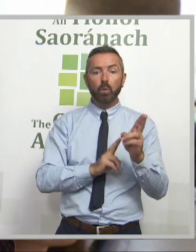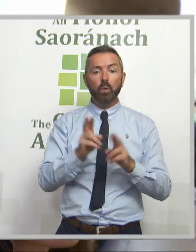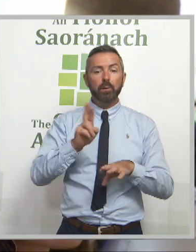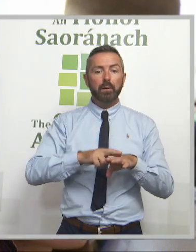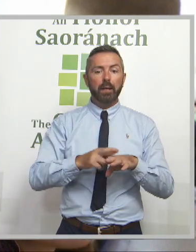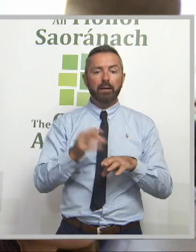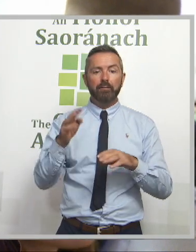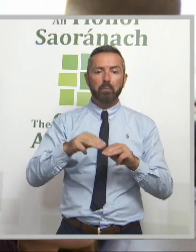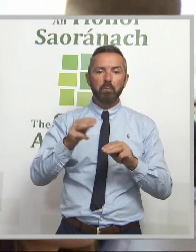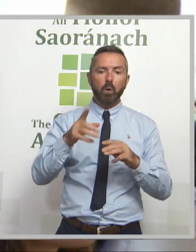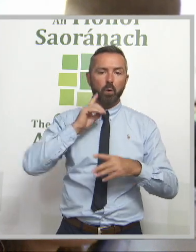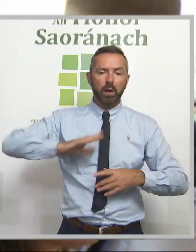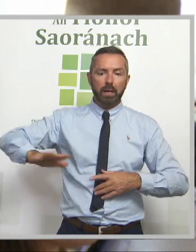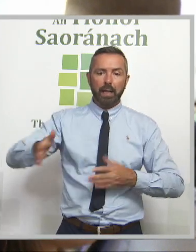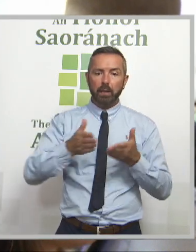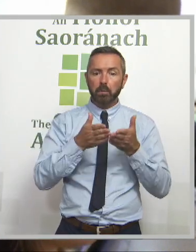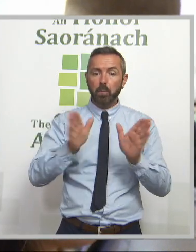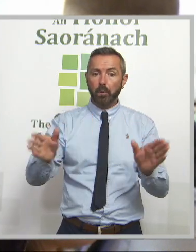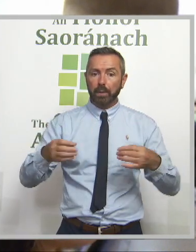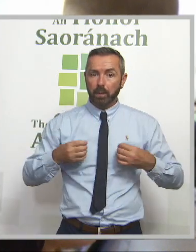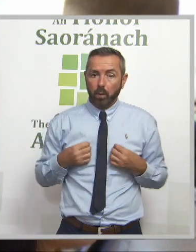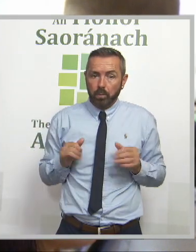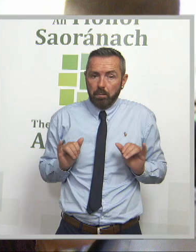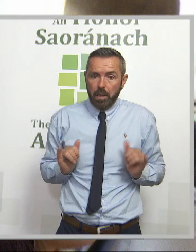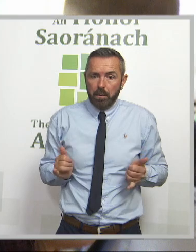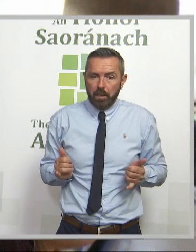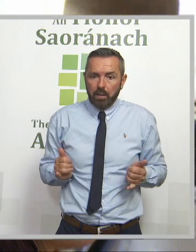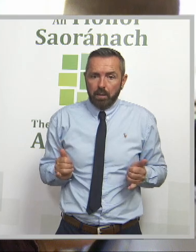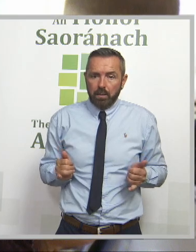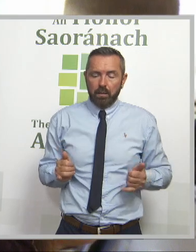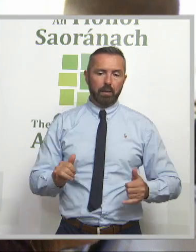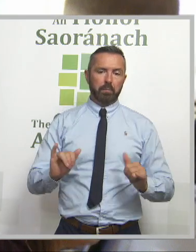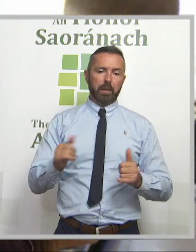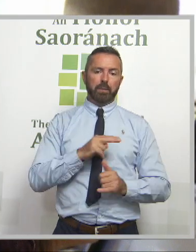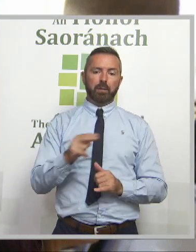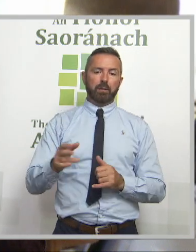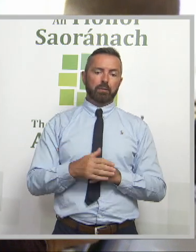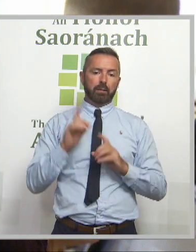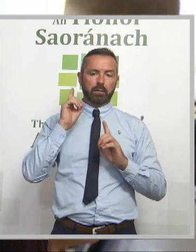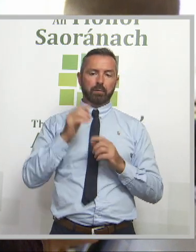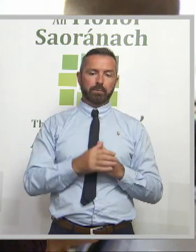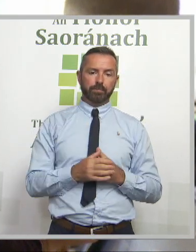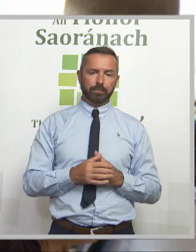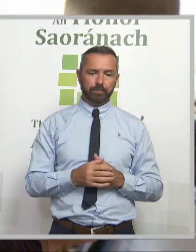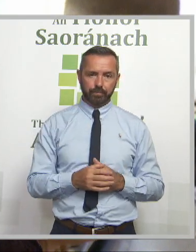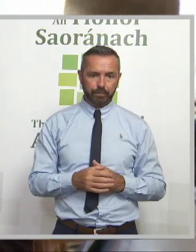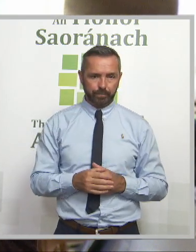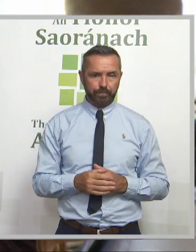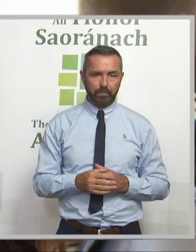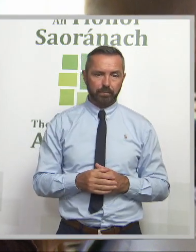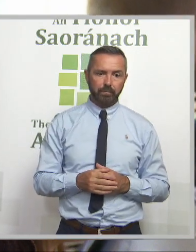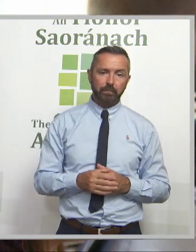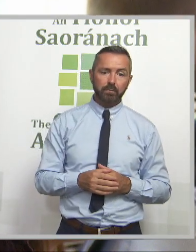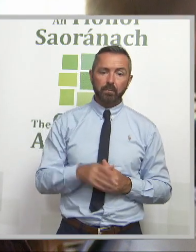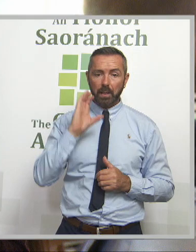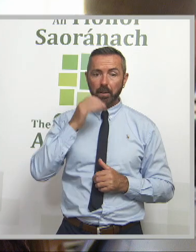was publicly owned? Like, it might not be, that might just mean nobody's responsible for it, And so I suppose that was one